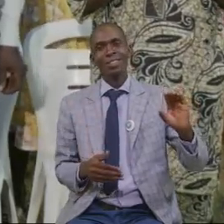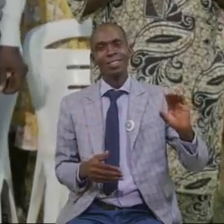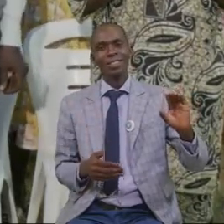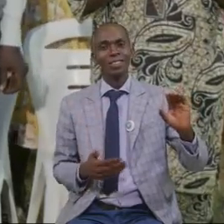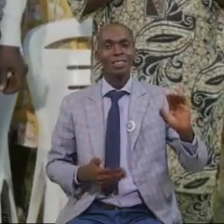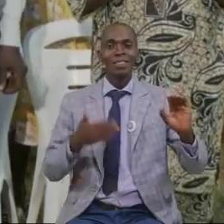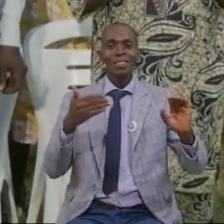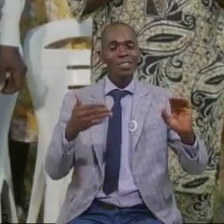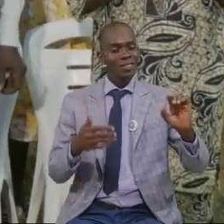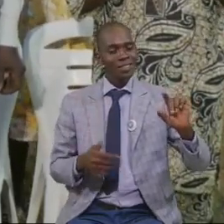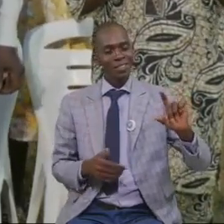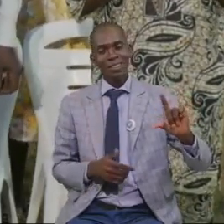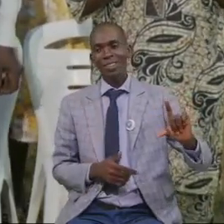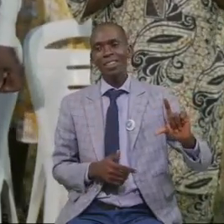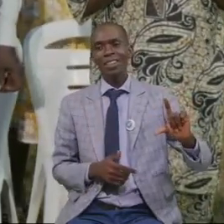Give me L.